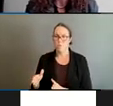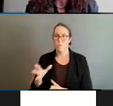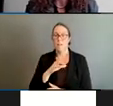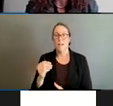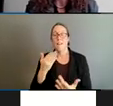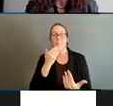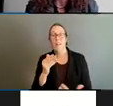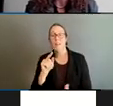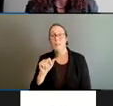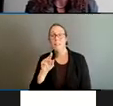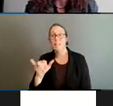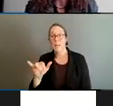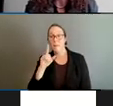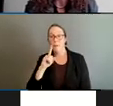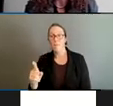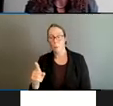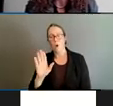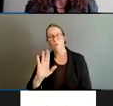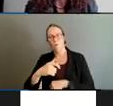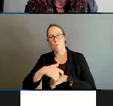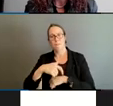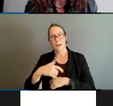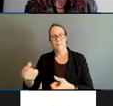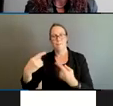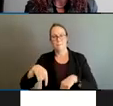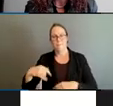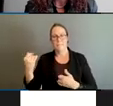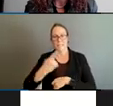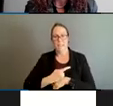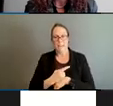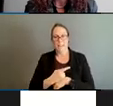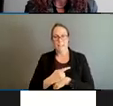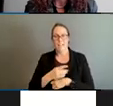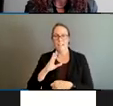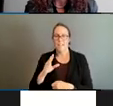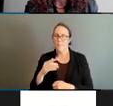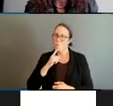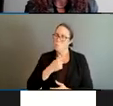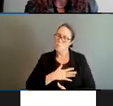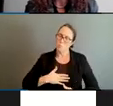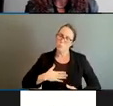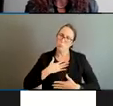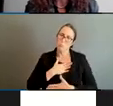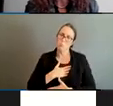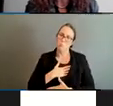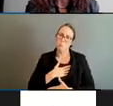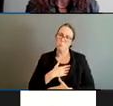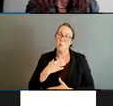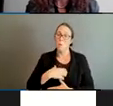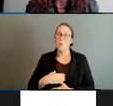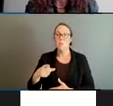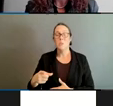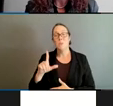for giving us your time today and your expertise. It's very appreciated. And I wish you a